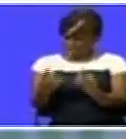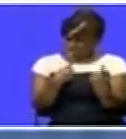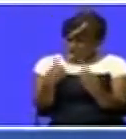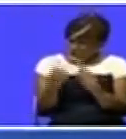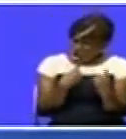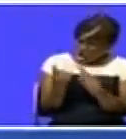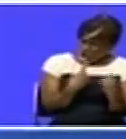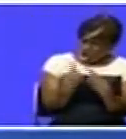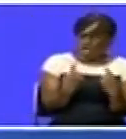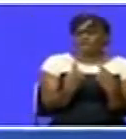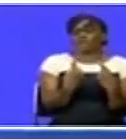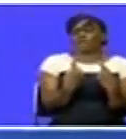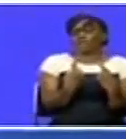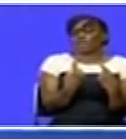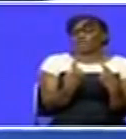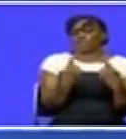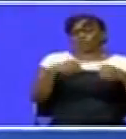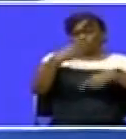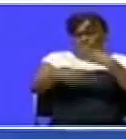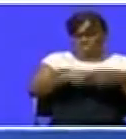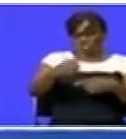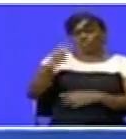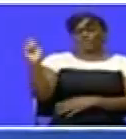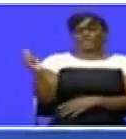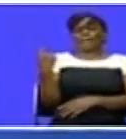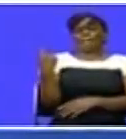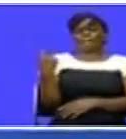Tuzungumze. Ili kuendelea mbele Kenya hii,